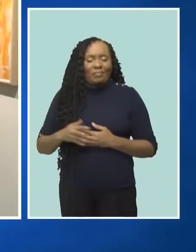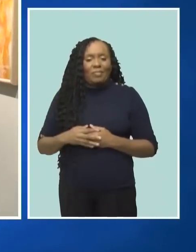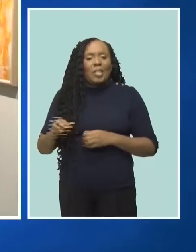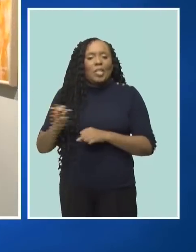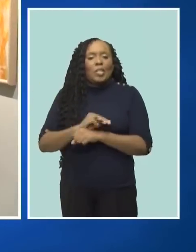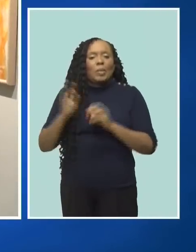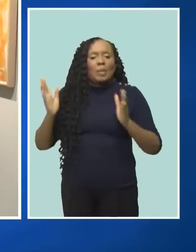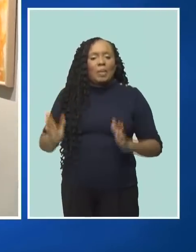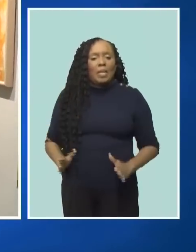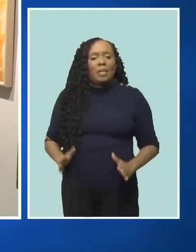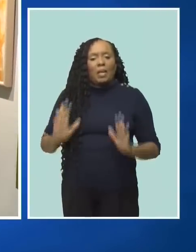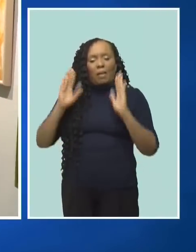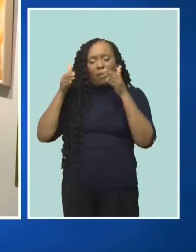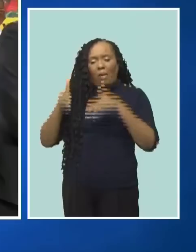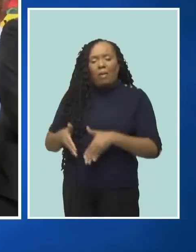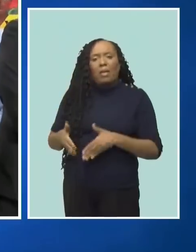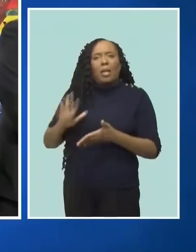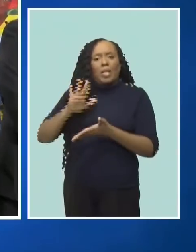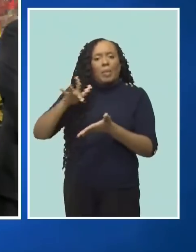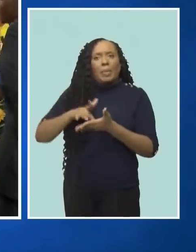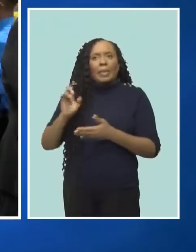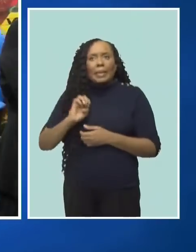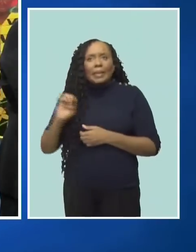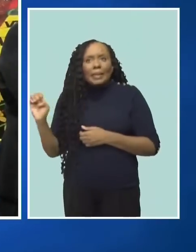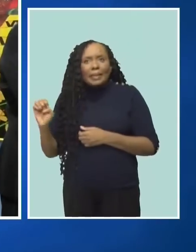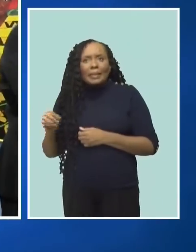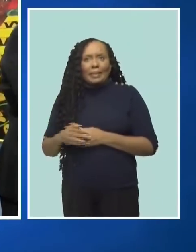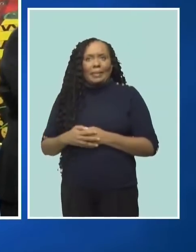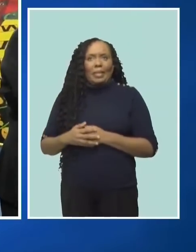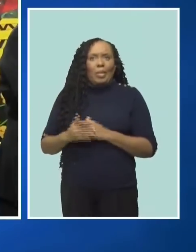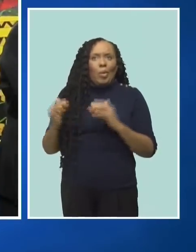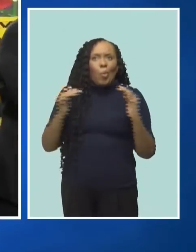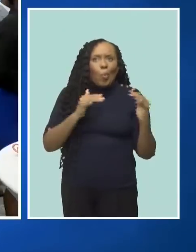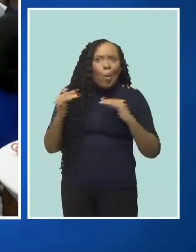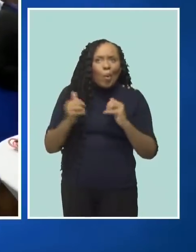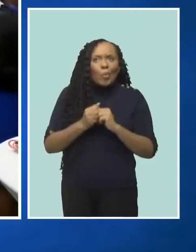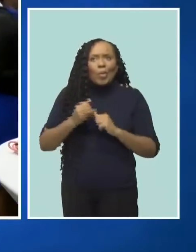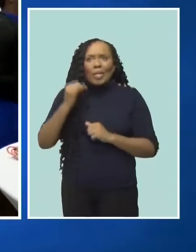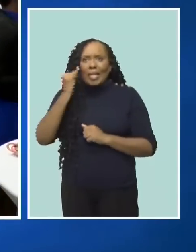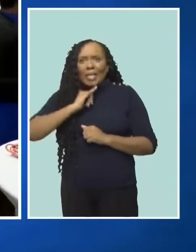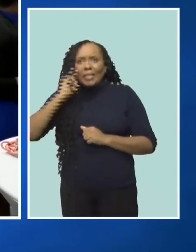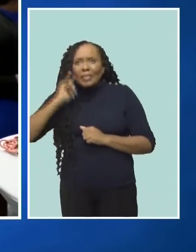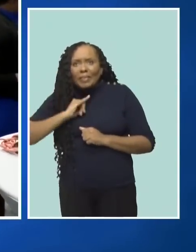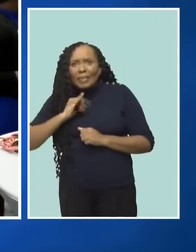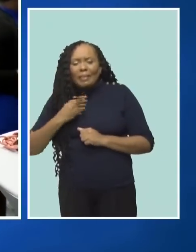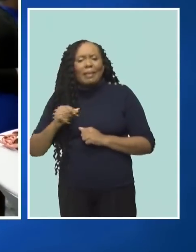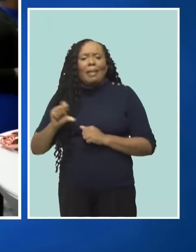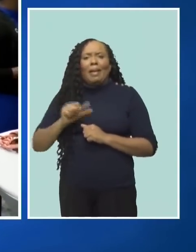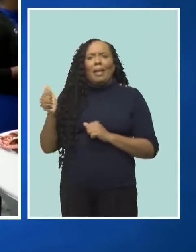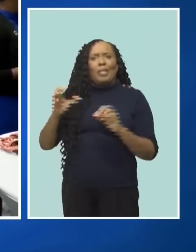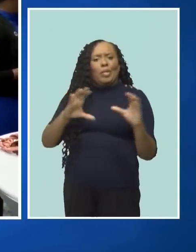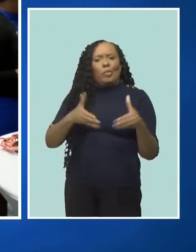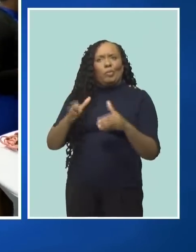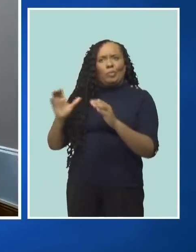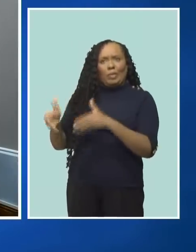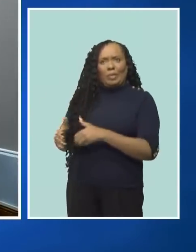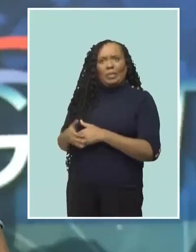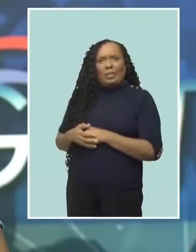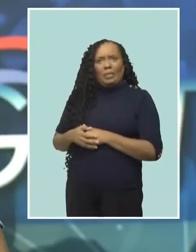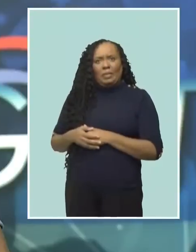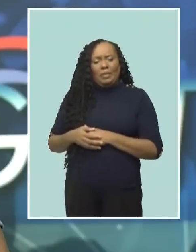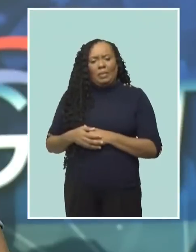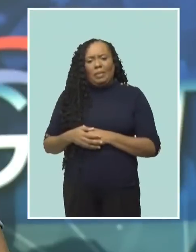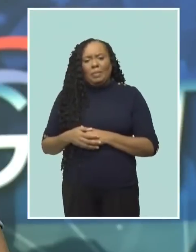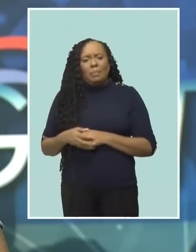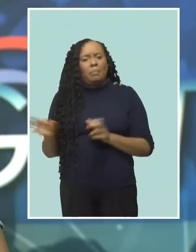The minister zeroed in on developments in the Middle East and wars involving Israel and other parties. He believes the senseless slaughter